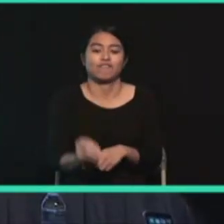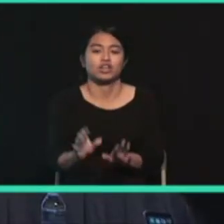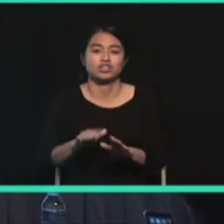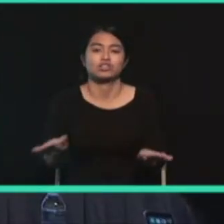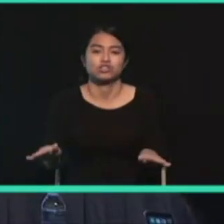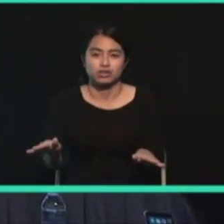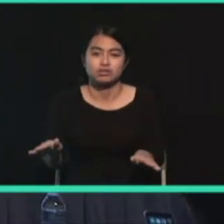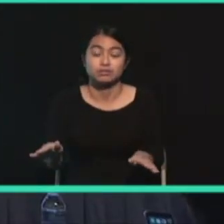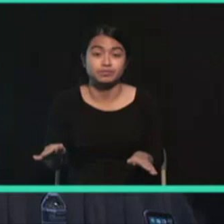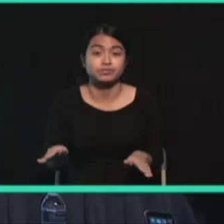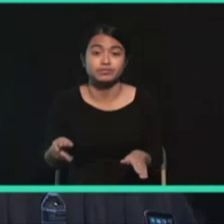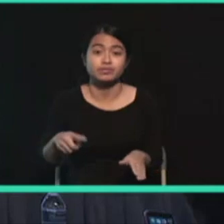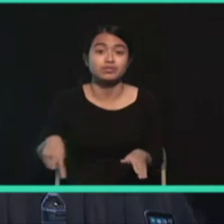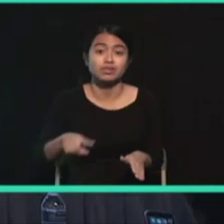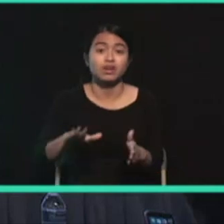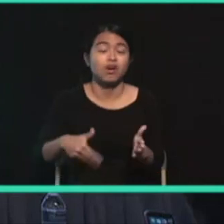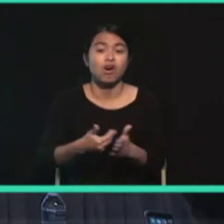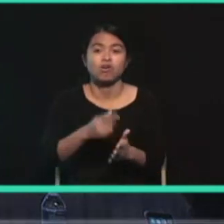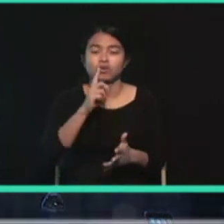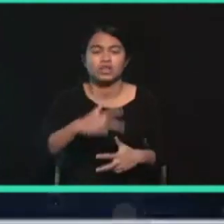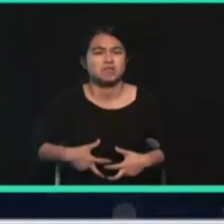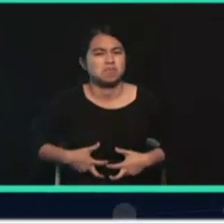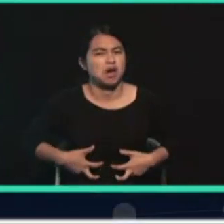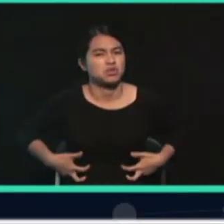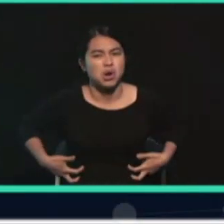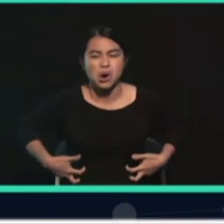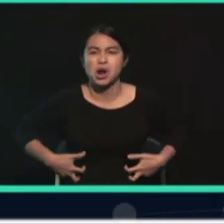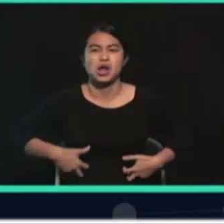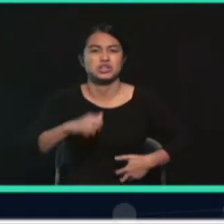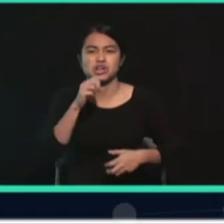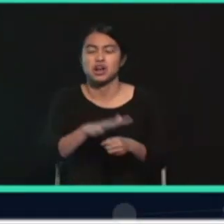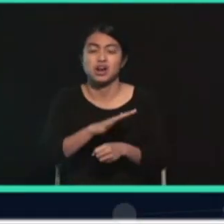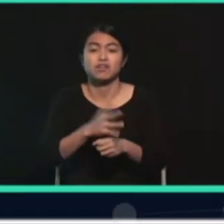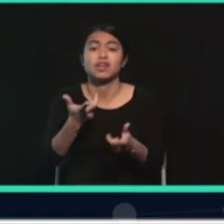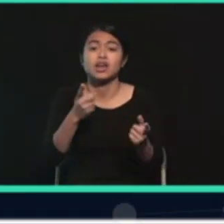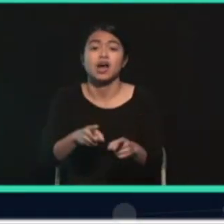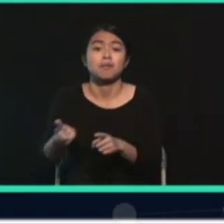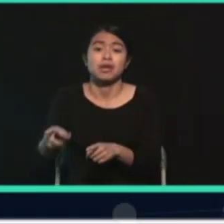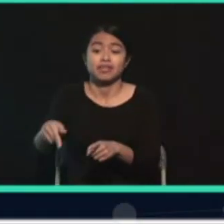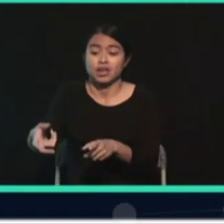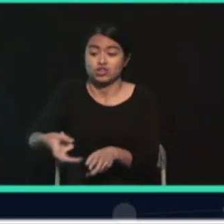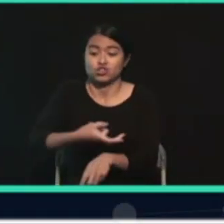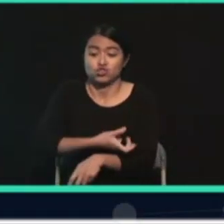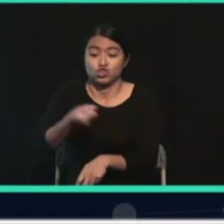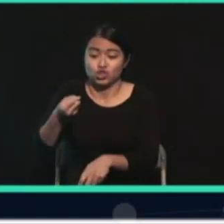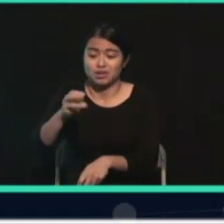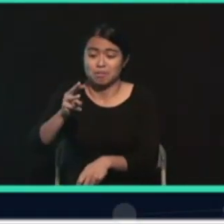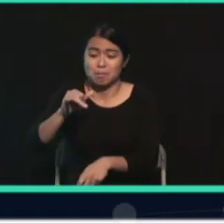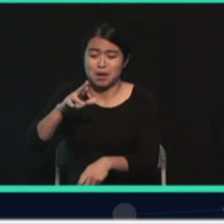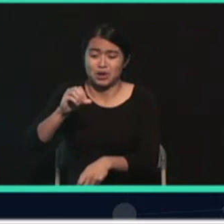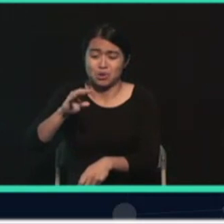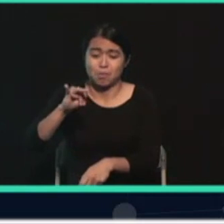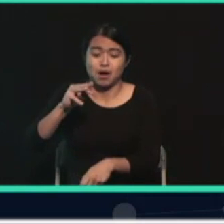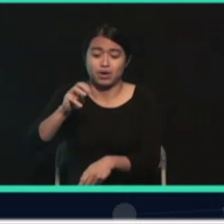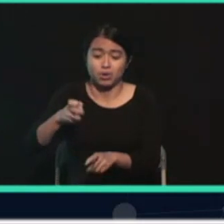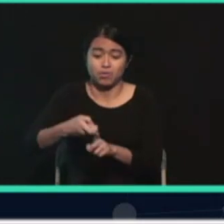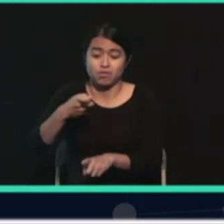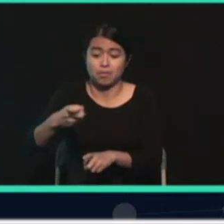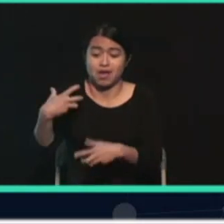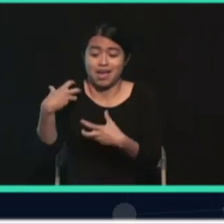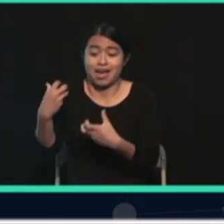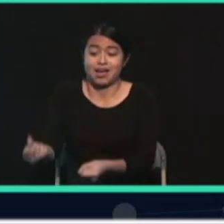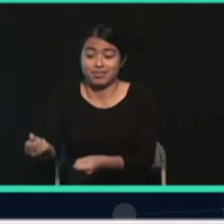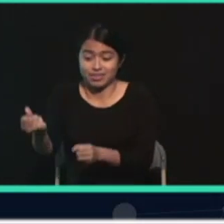are severely malnourished. And what they did here, they took the microbiota from a healthy